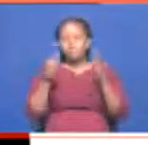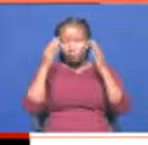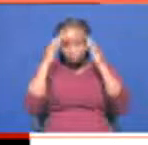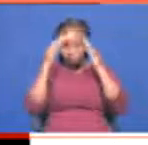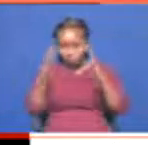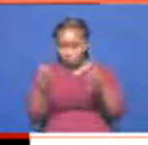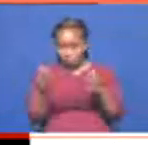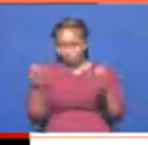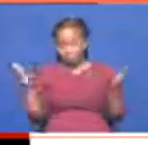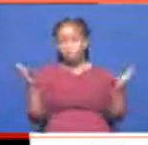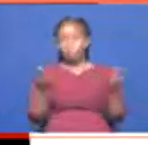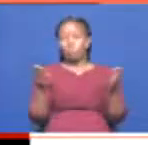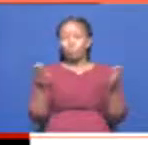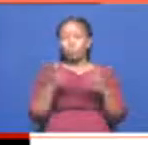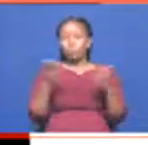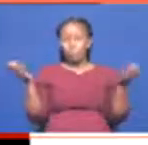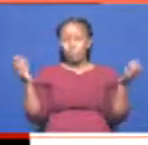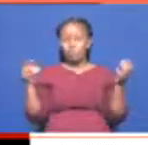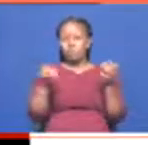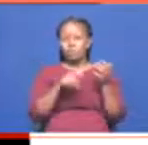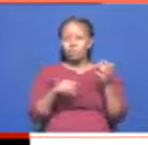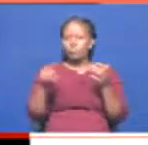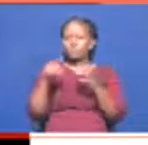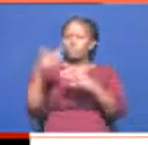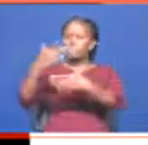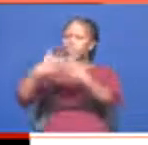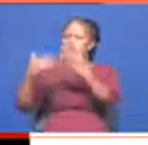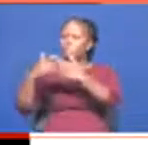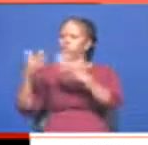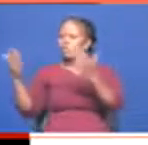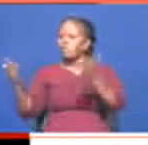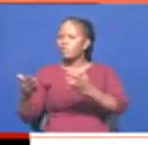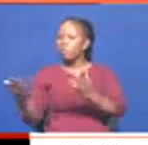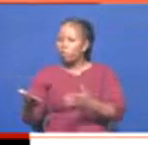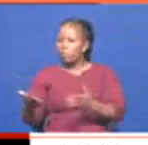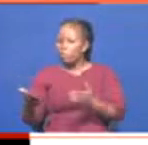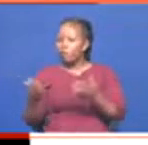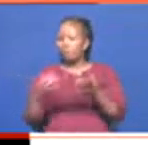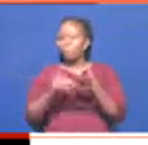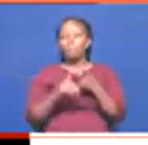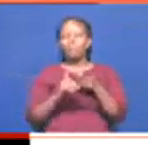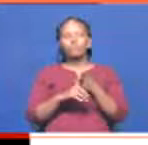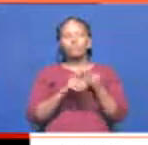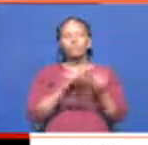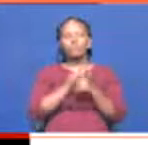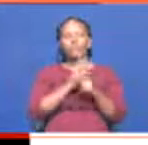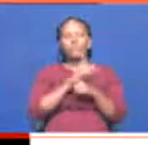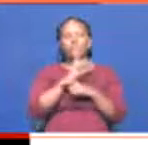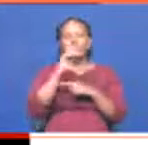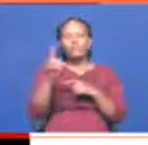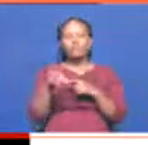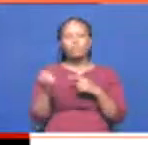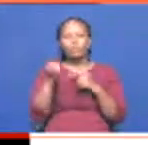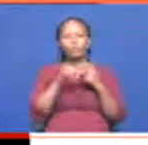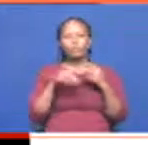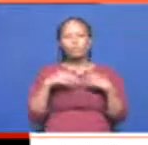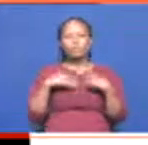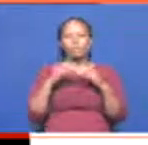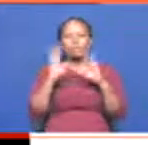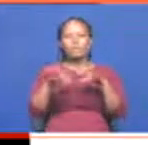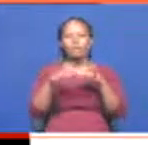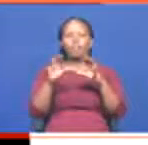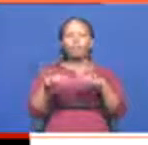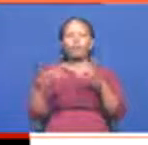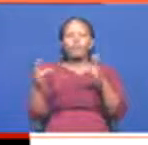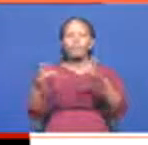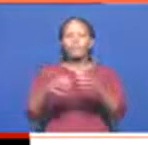to site the building, ensuring that the site is on a firm ground to ensure